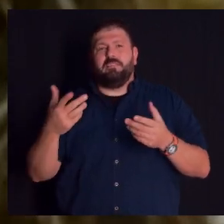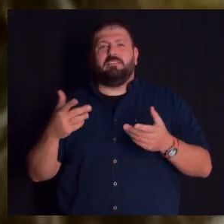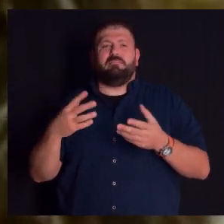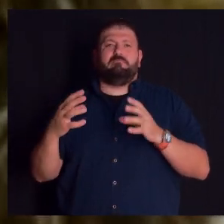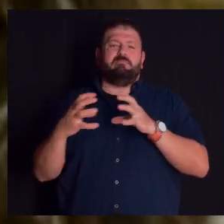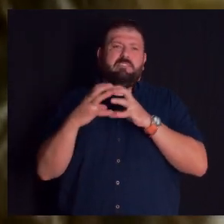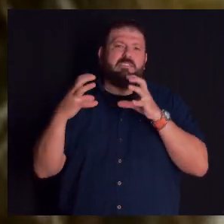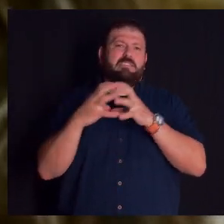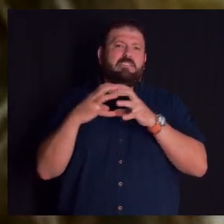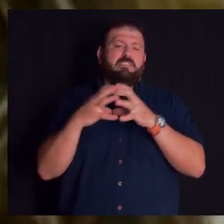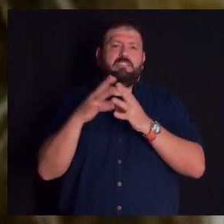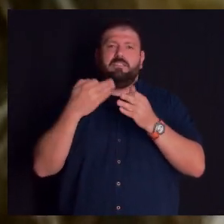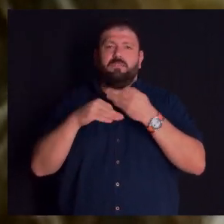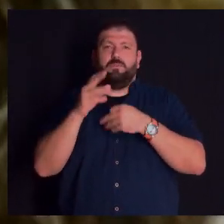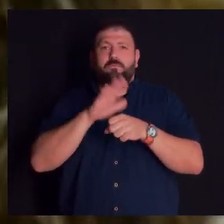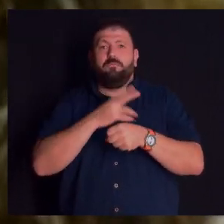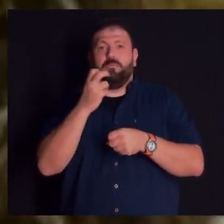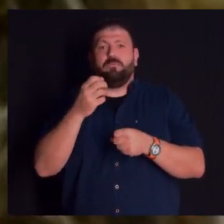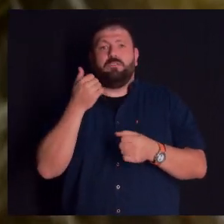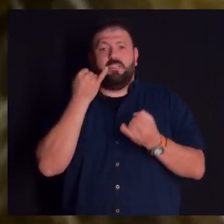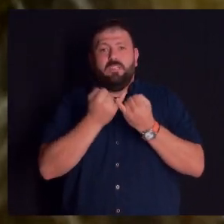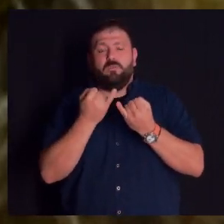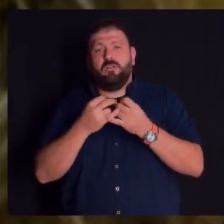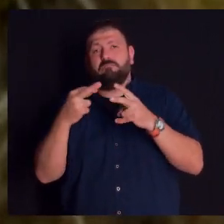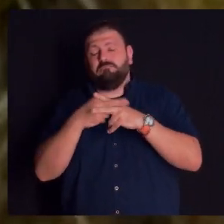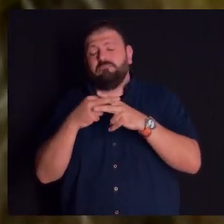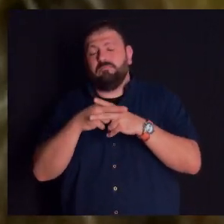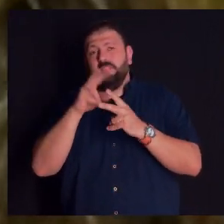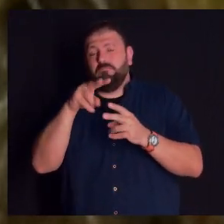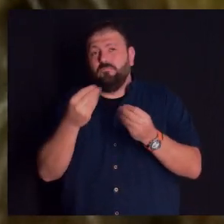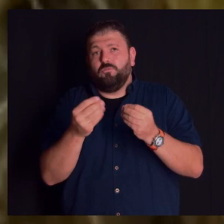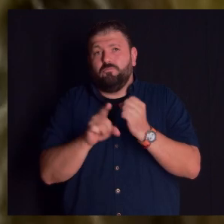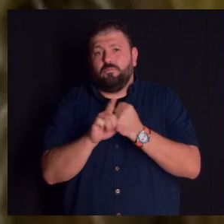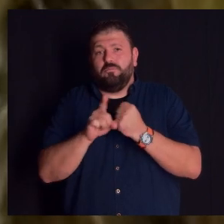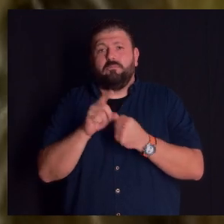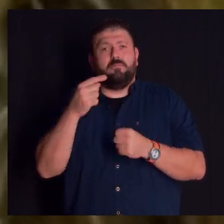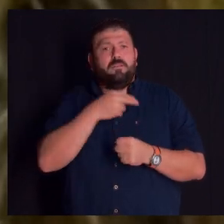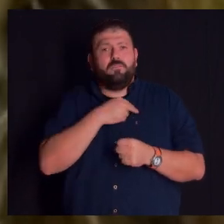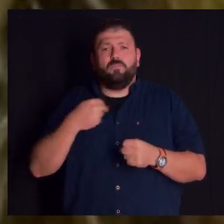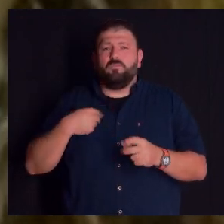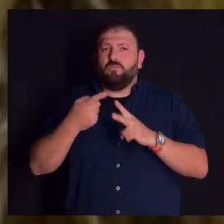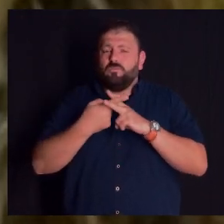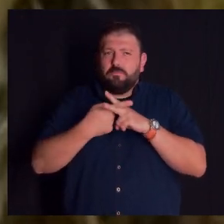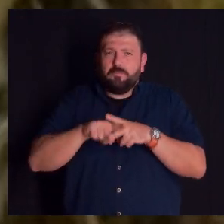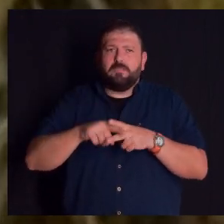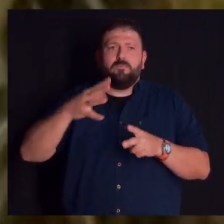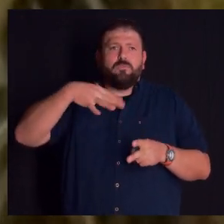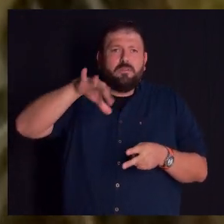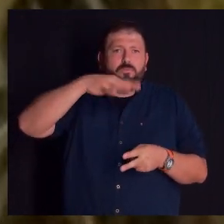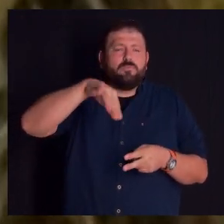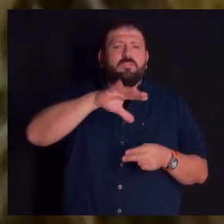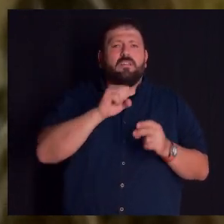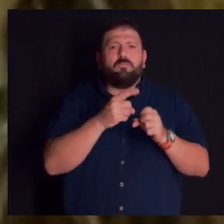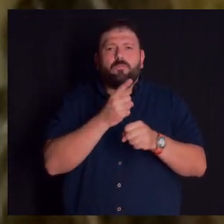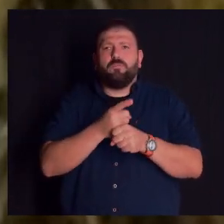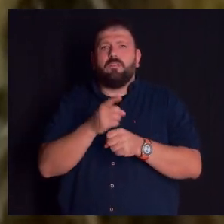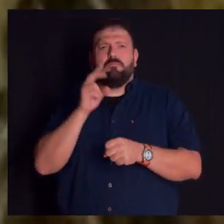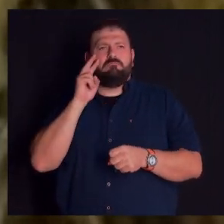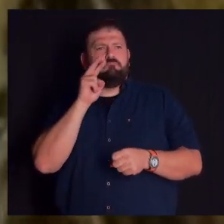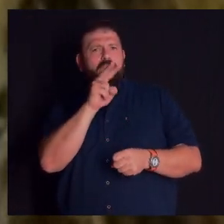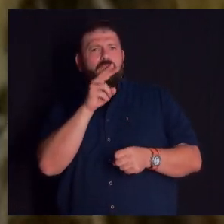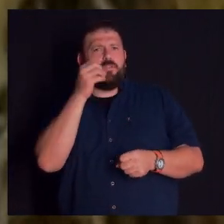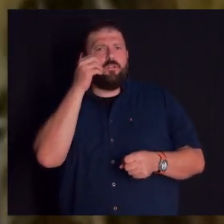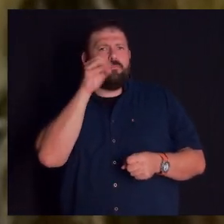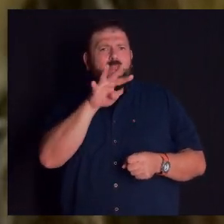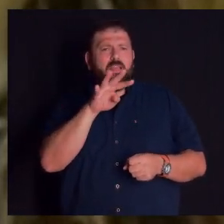of debts because the situation was not good enough. And in those times, we started looking for different options, and